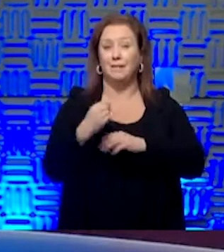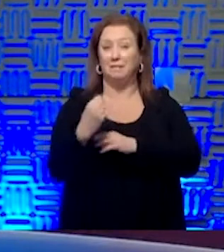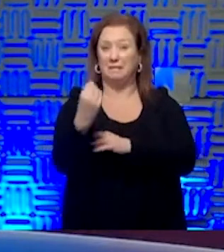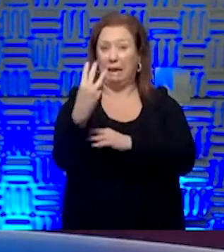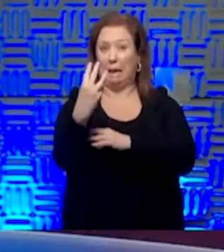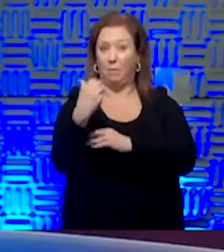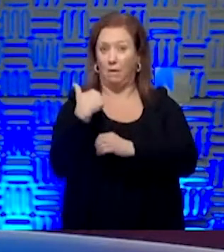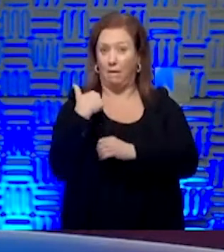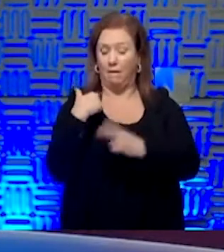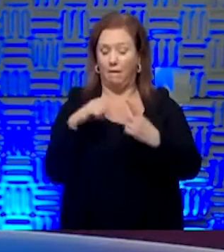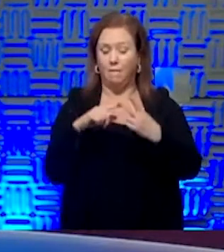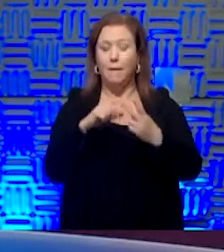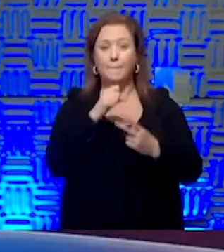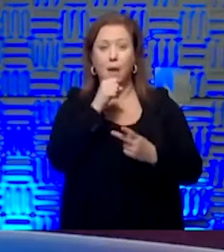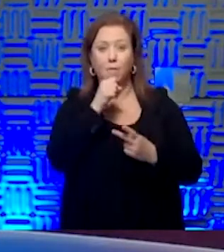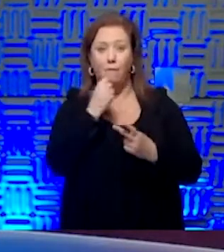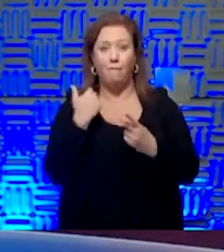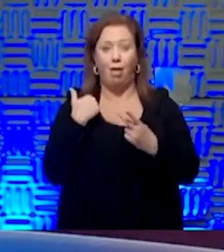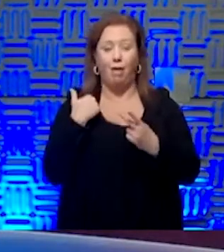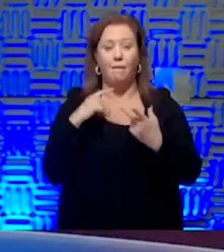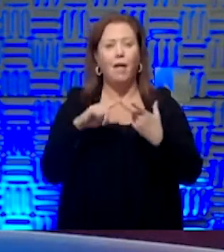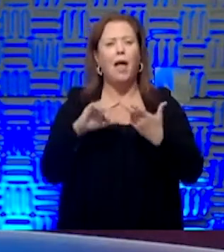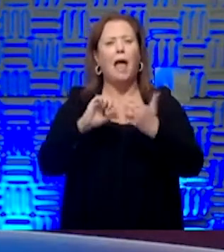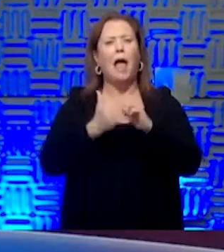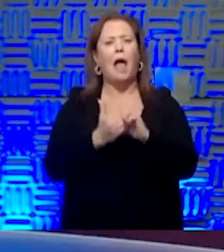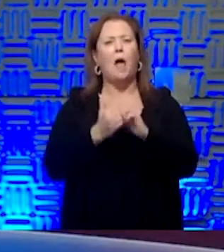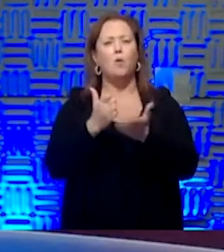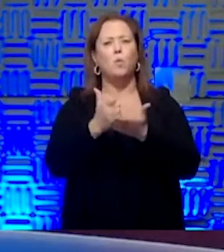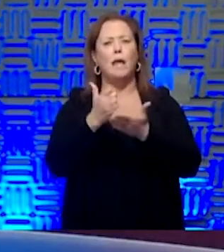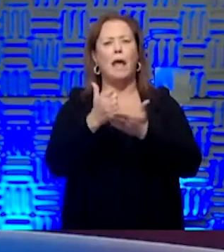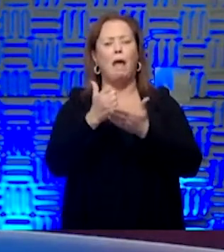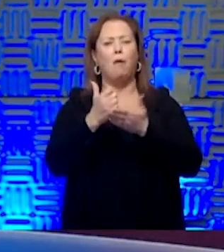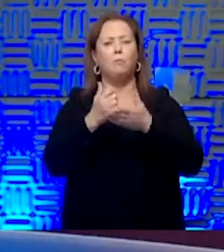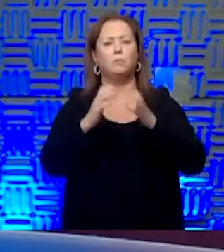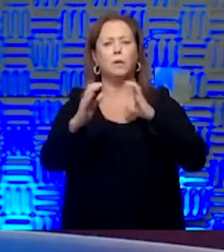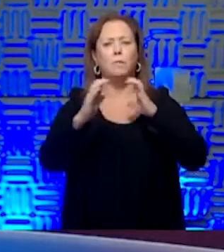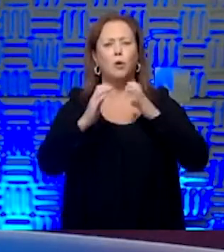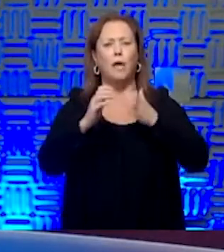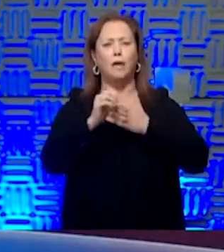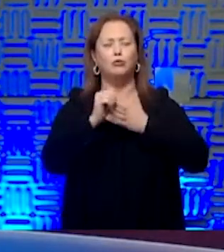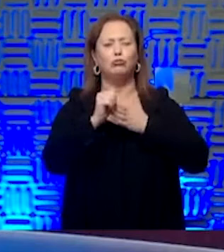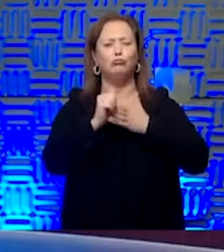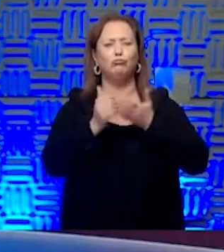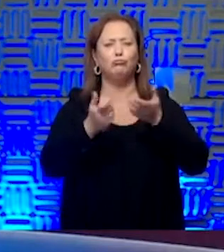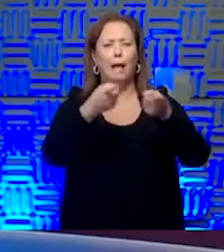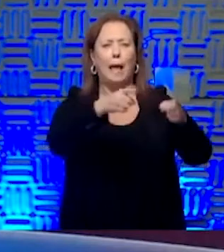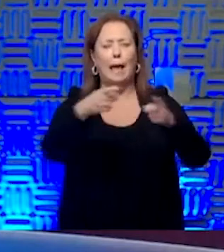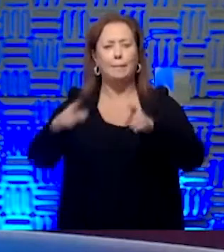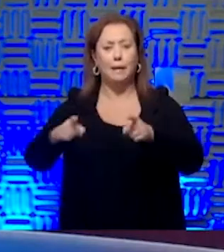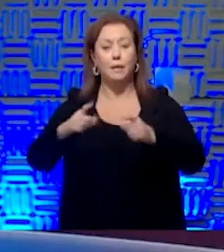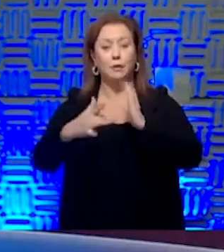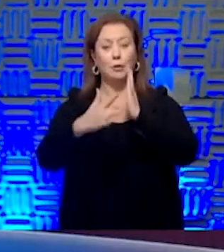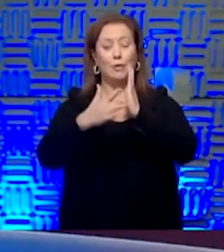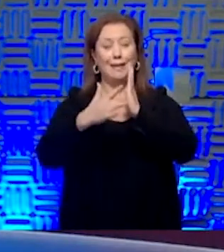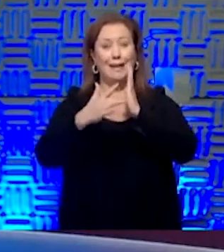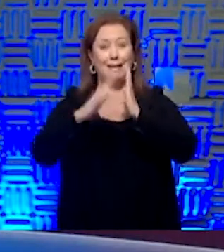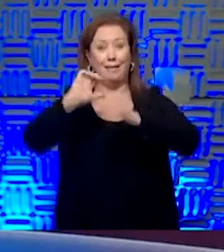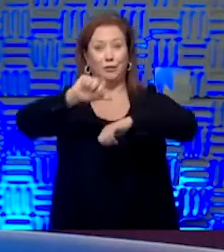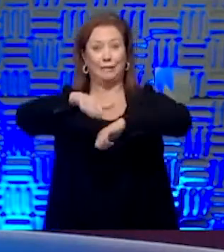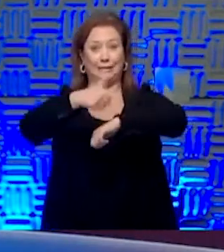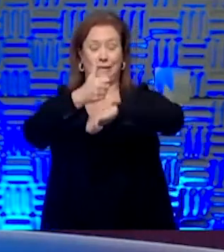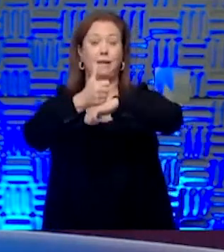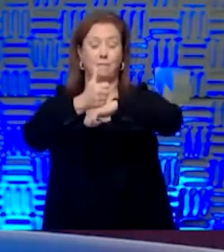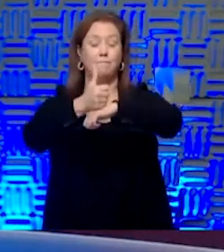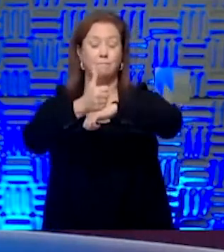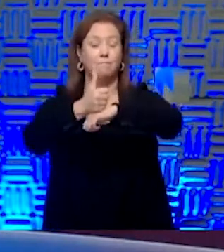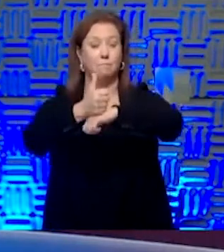on it? Does it have a microphone? And how do we help facilitate? And so when we're able to get the technology set up, then